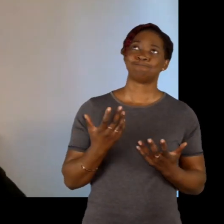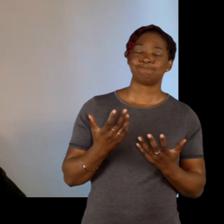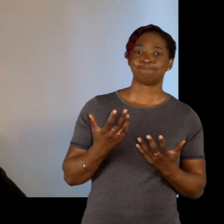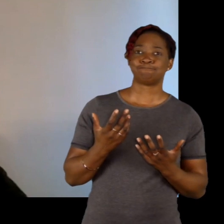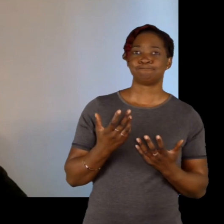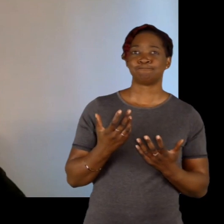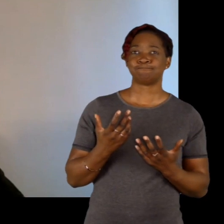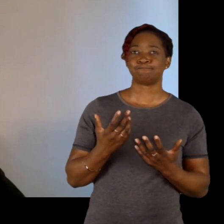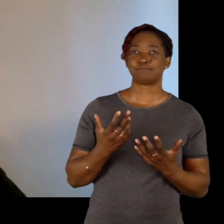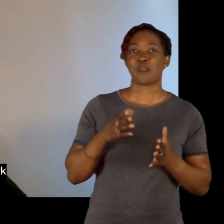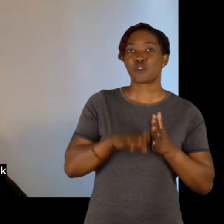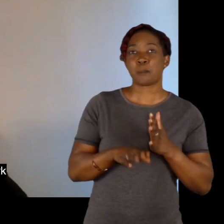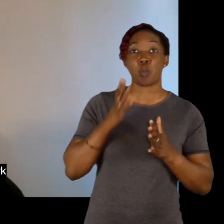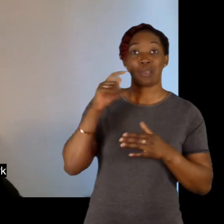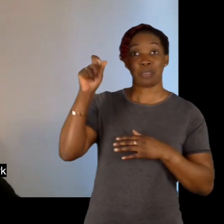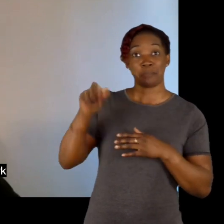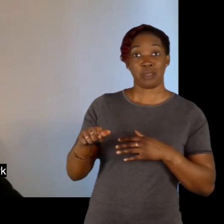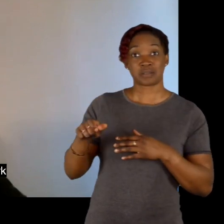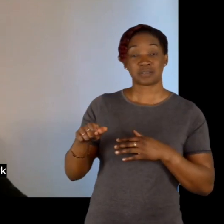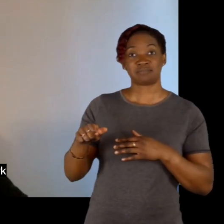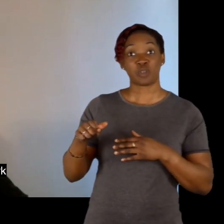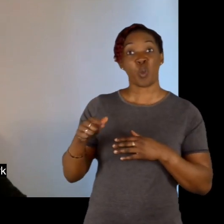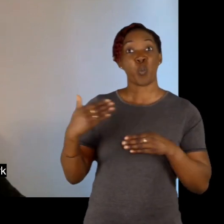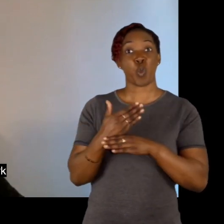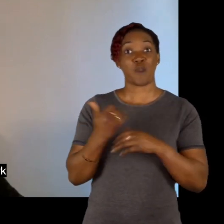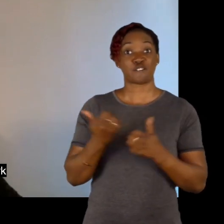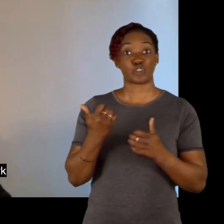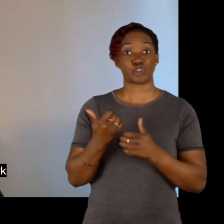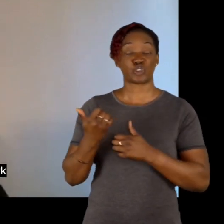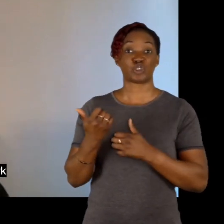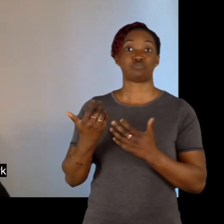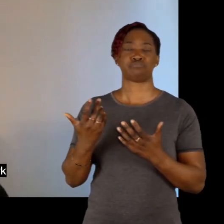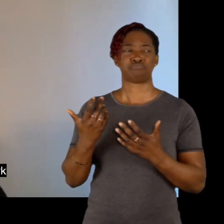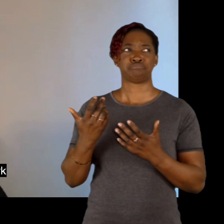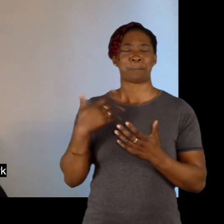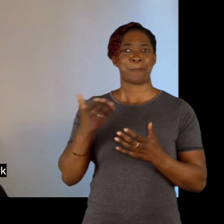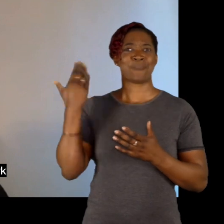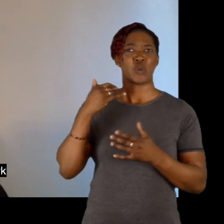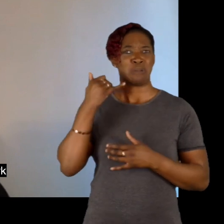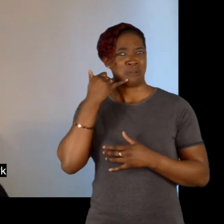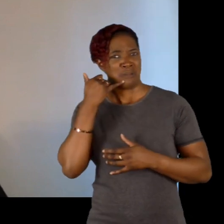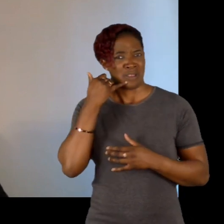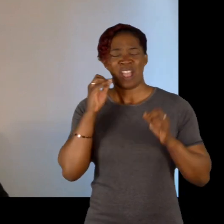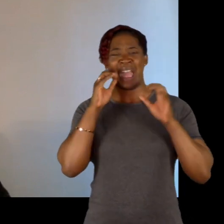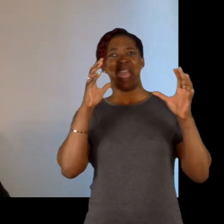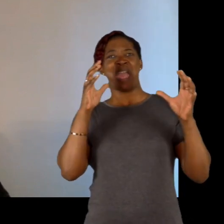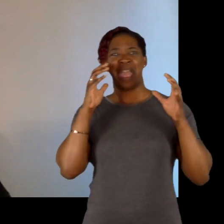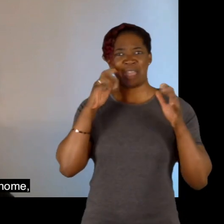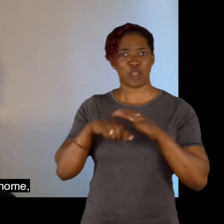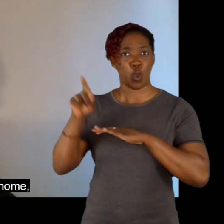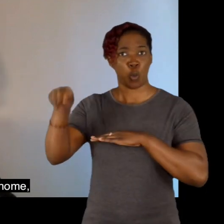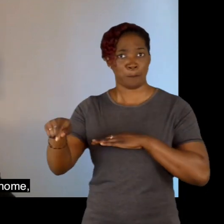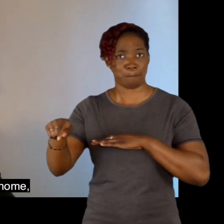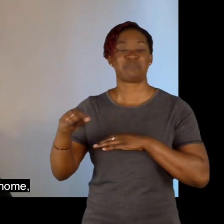see, essentially, it's from when he leaves work that night at the takeaway, having heard this scream,